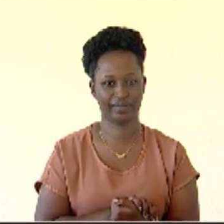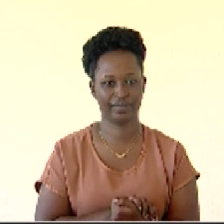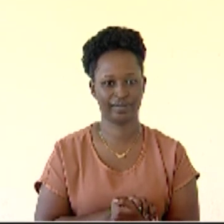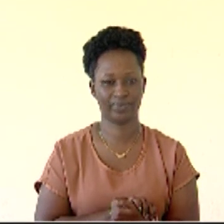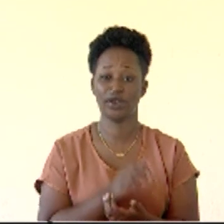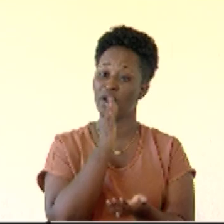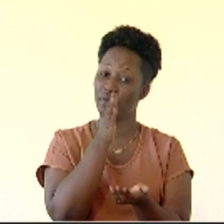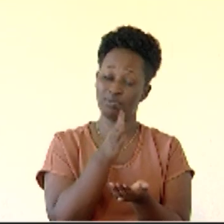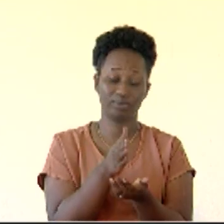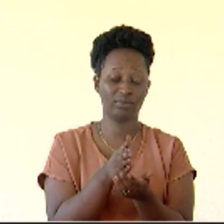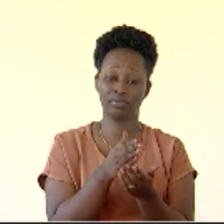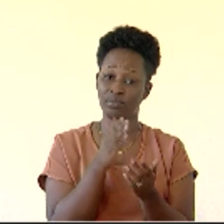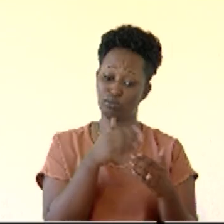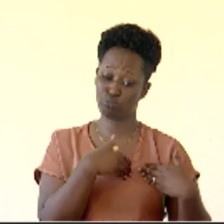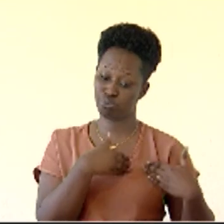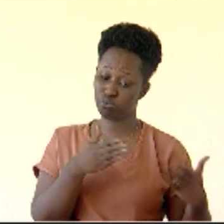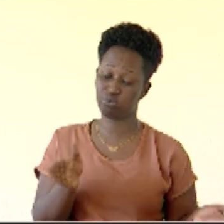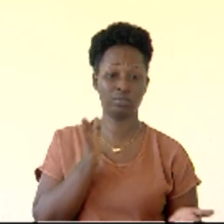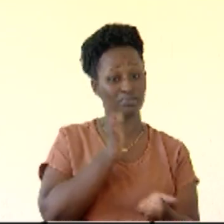Be honest to each other.